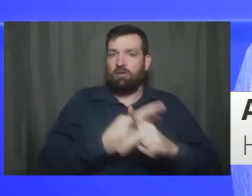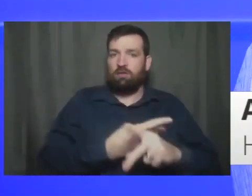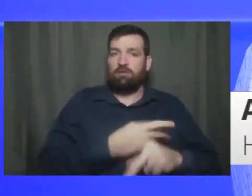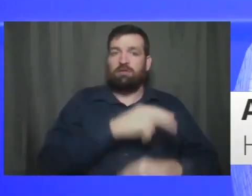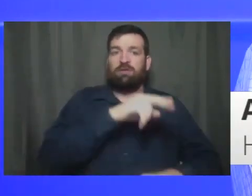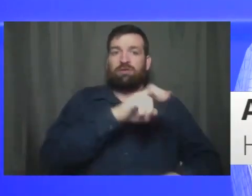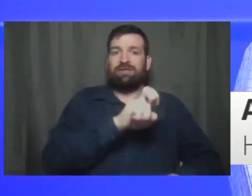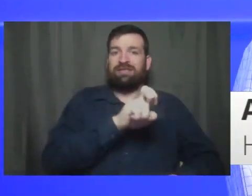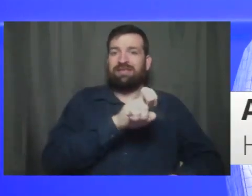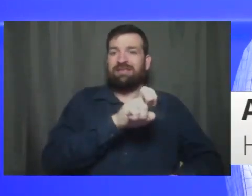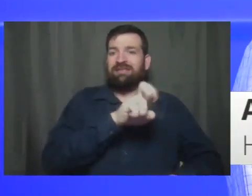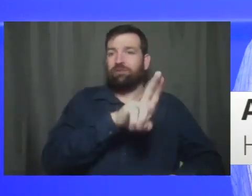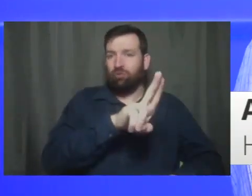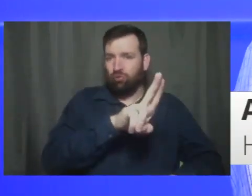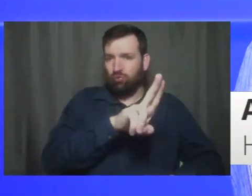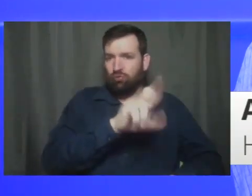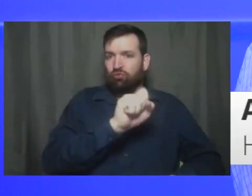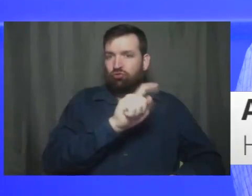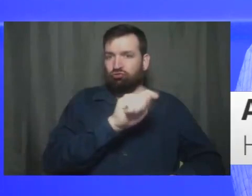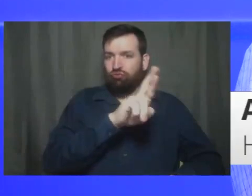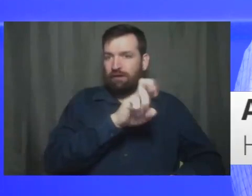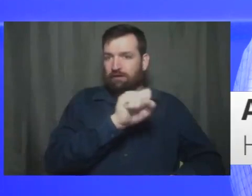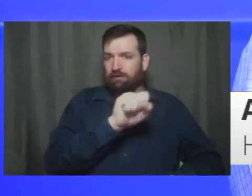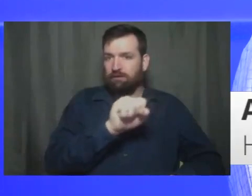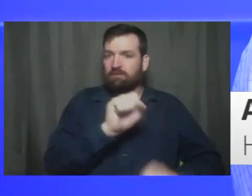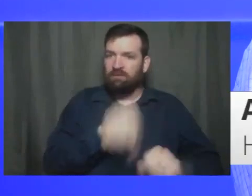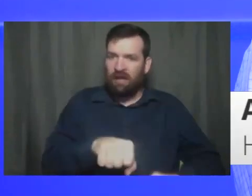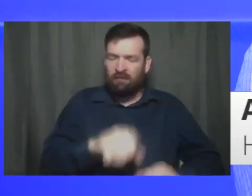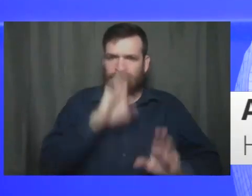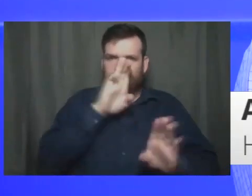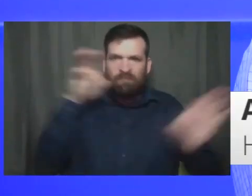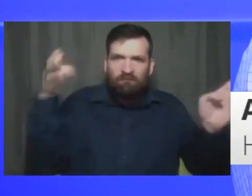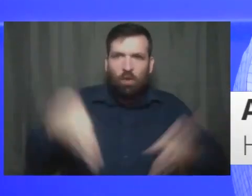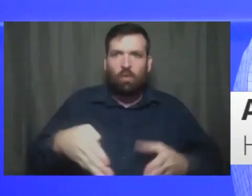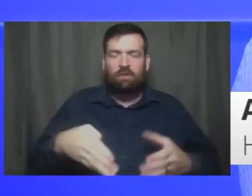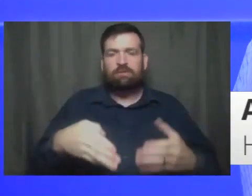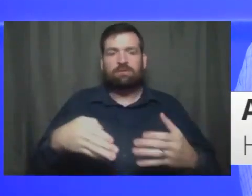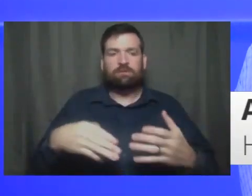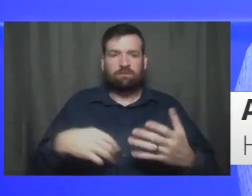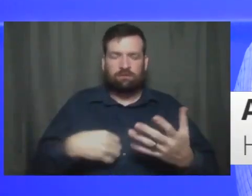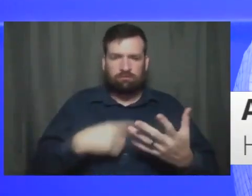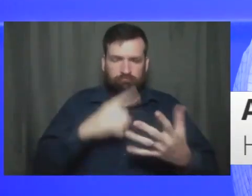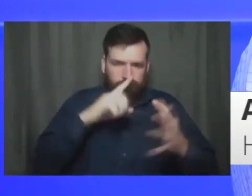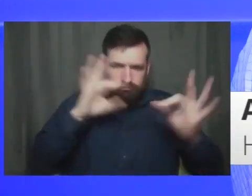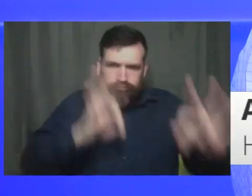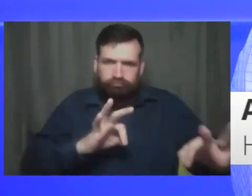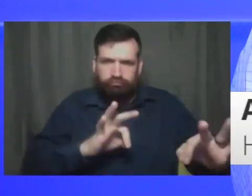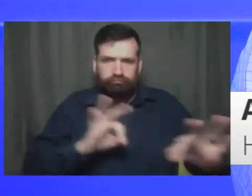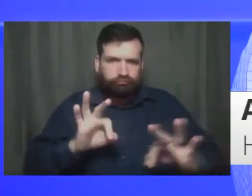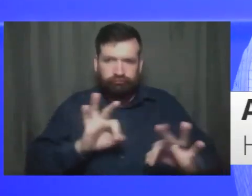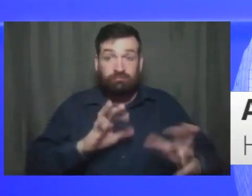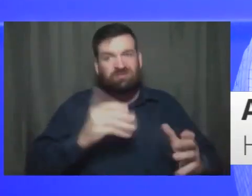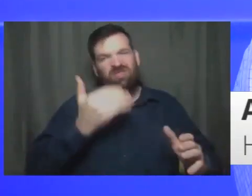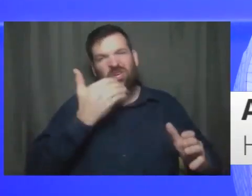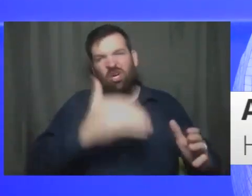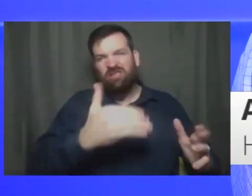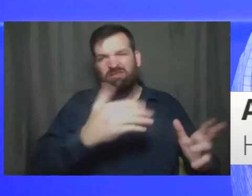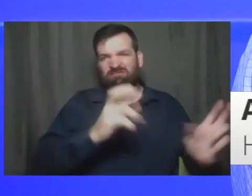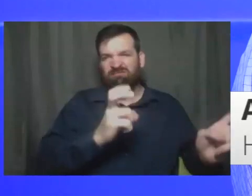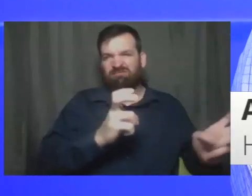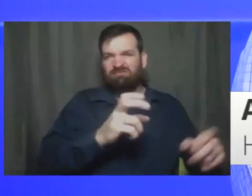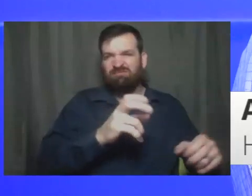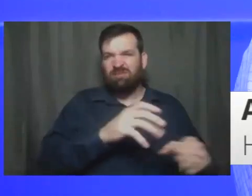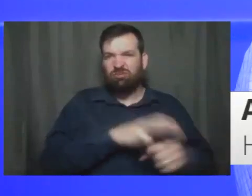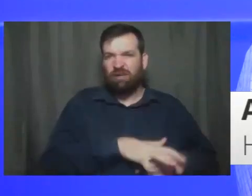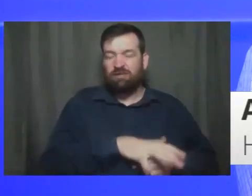stress, and that can kind of get you pumped up and focused and on the ball and on your A game. So that's kind of a good stress. Sometimes if you're on a roller